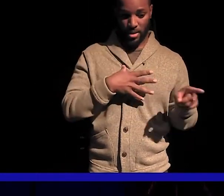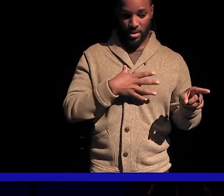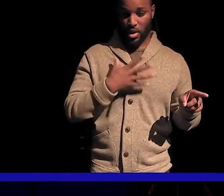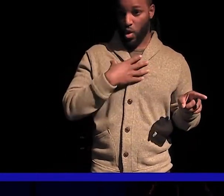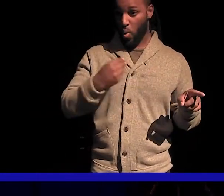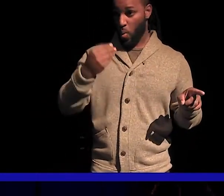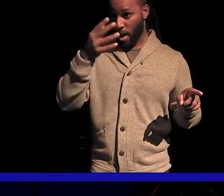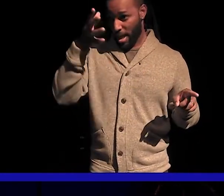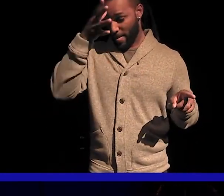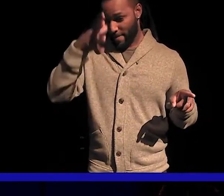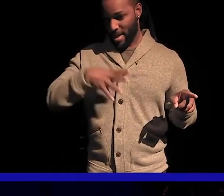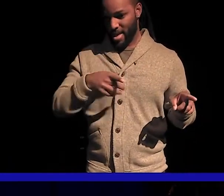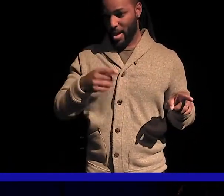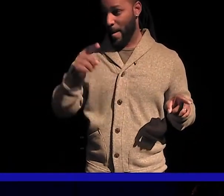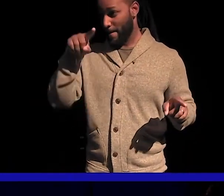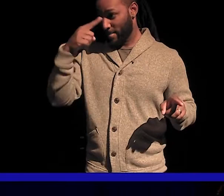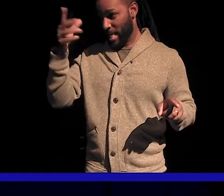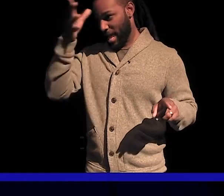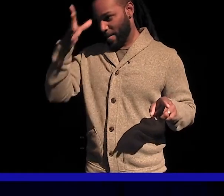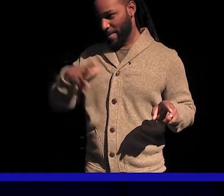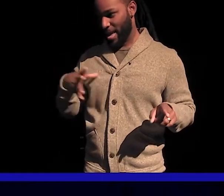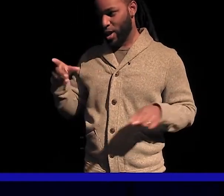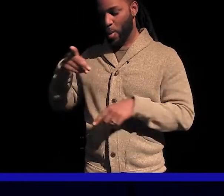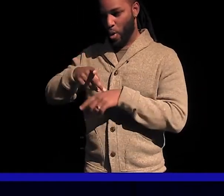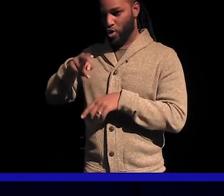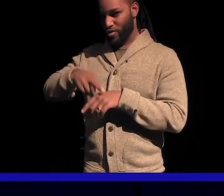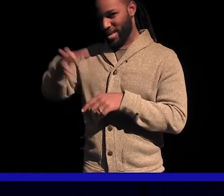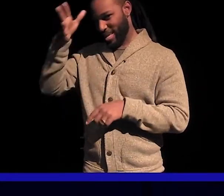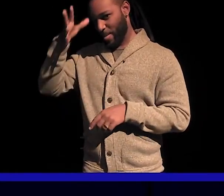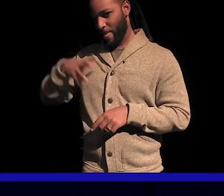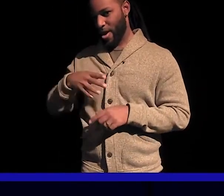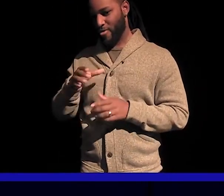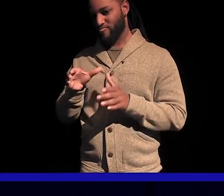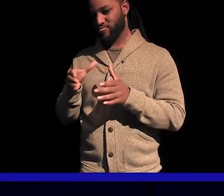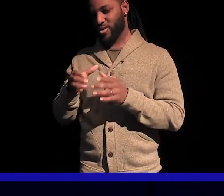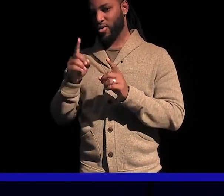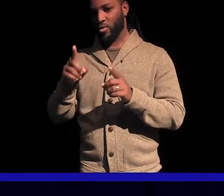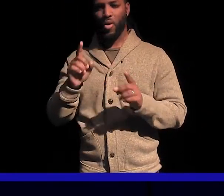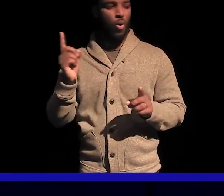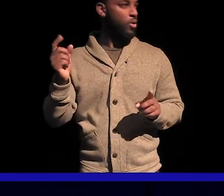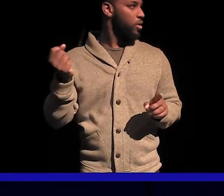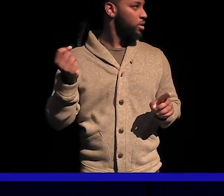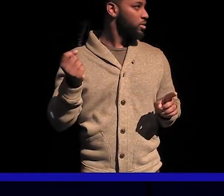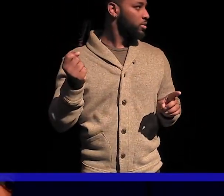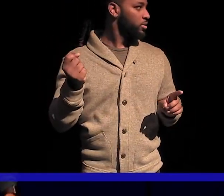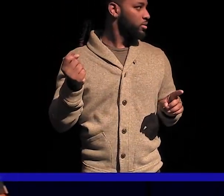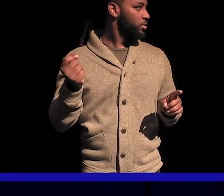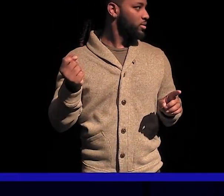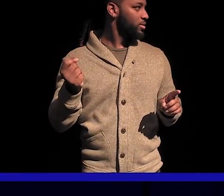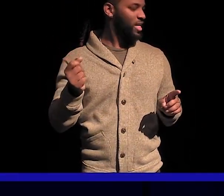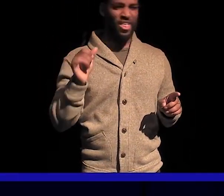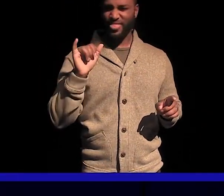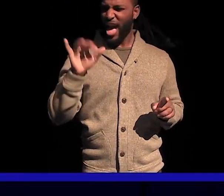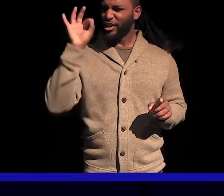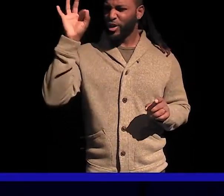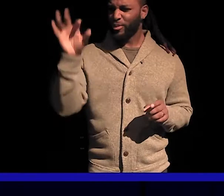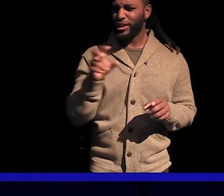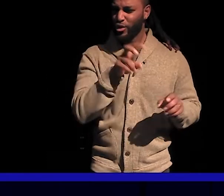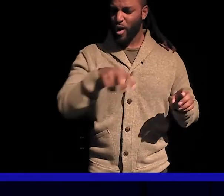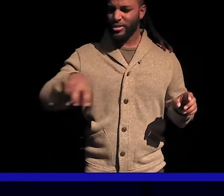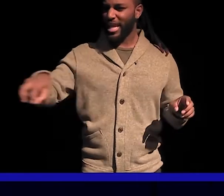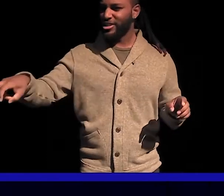man, a black man and a Puerto Rican go to a church. Oh, hold up for a second. That's our preaching rotation.